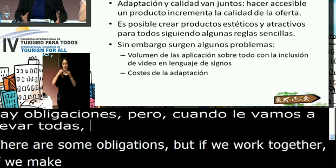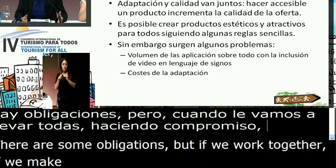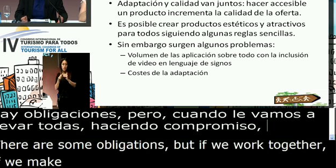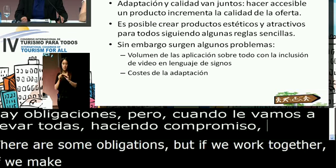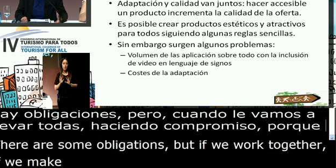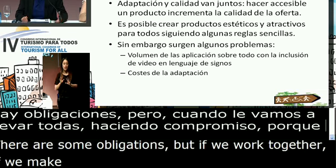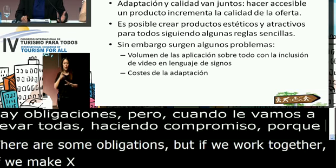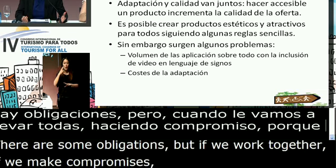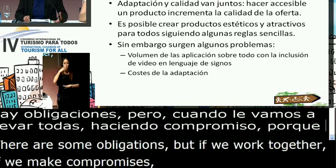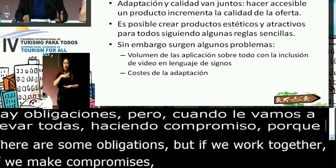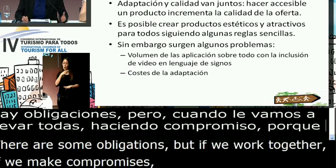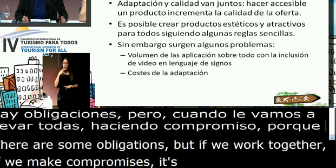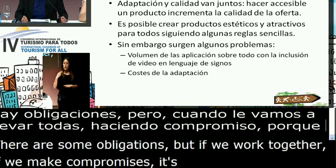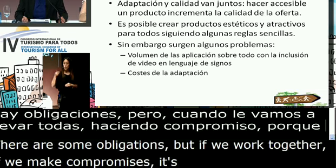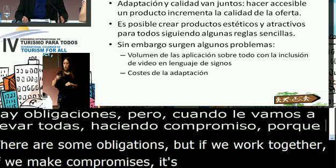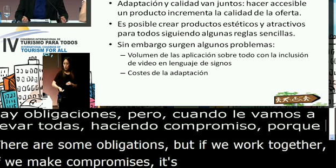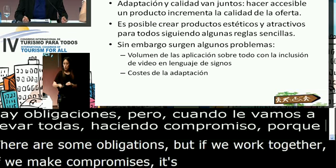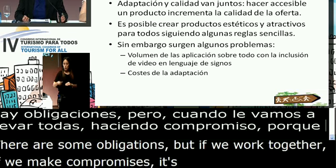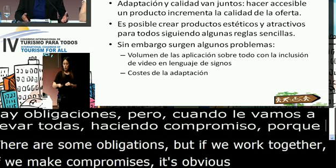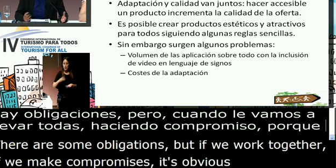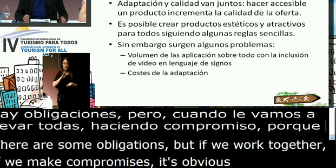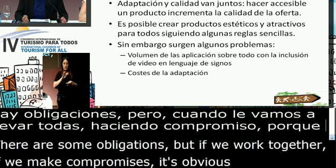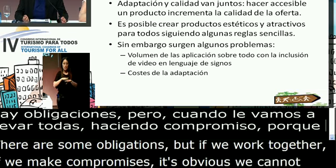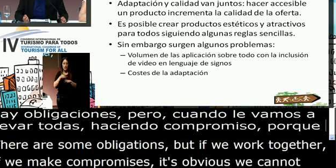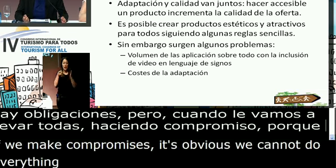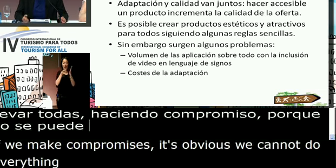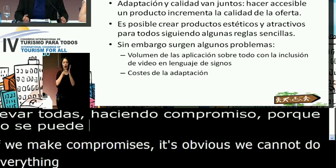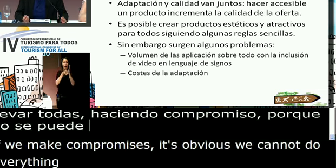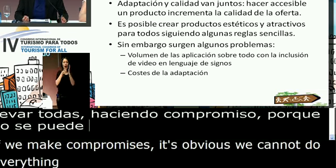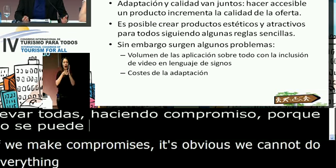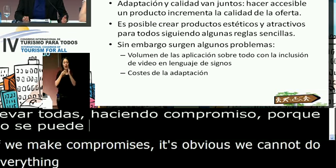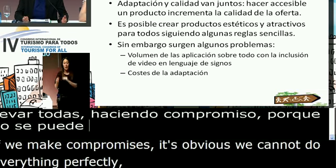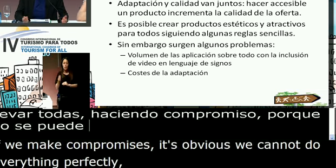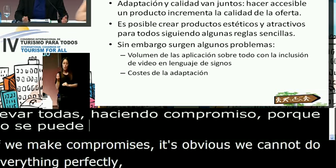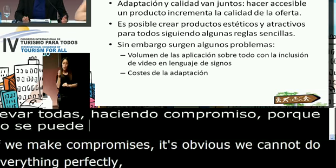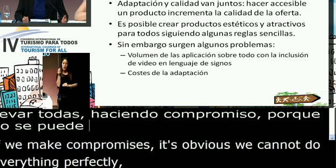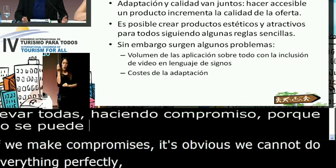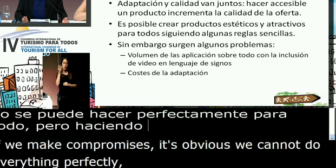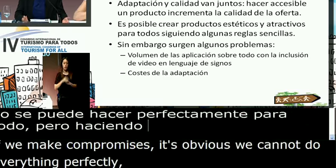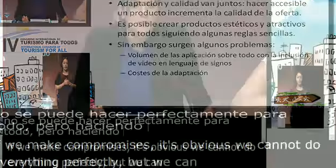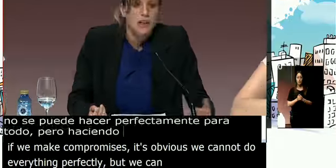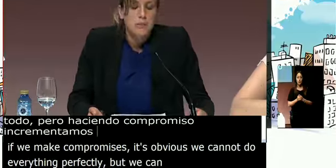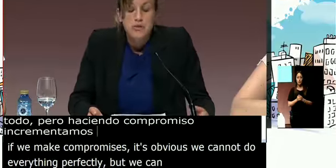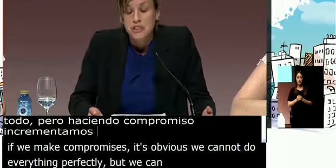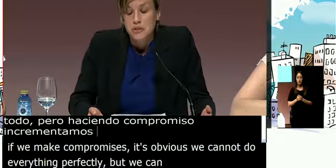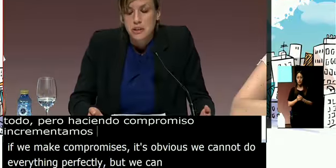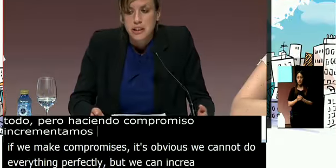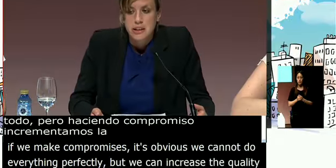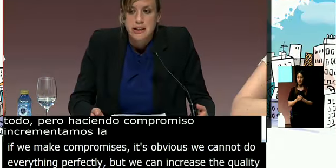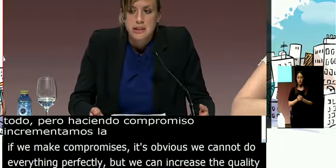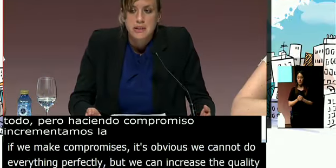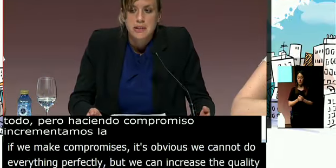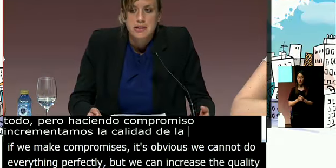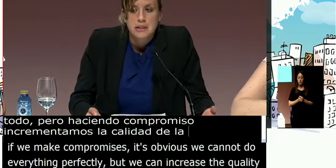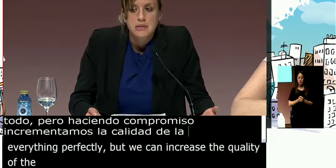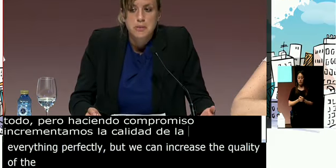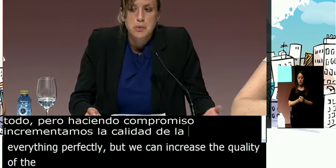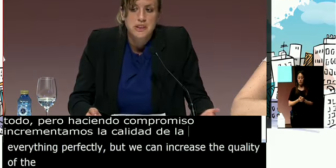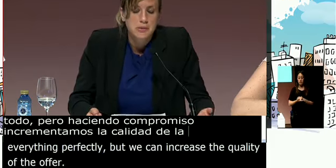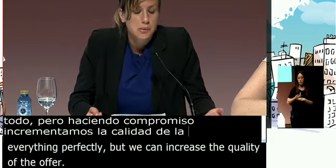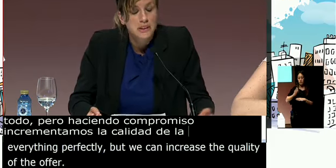it's obvious we cannot do everything perfectly, but we can increase the quality of the offer. We have